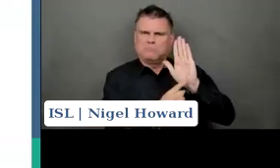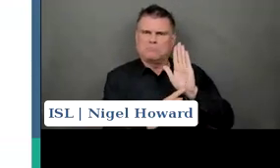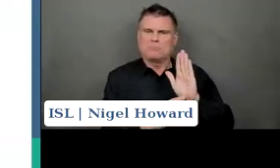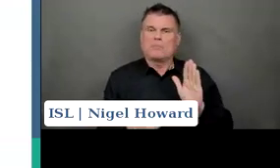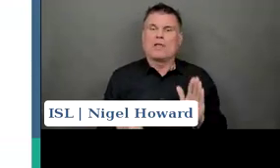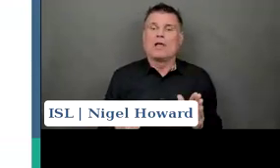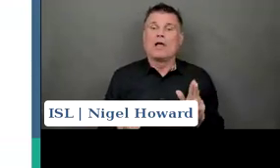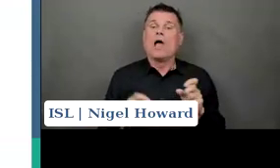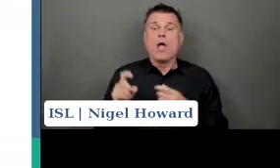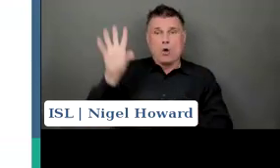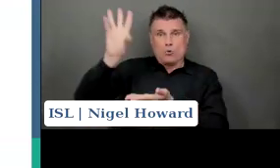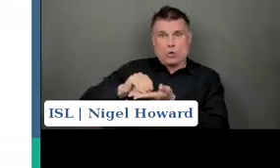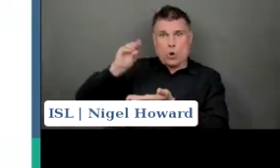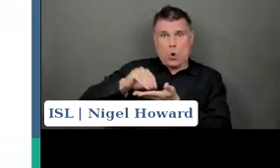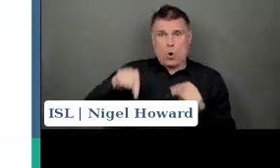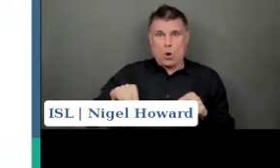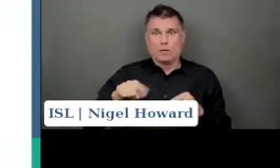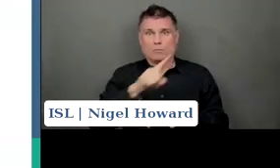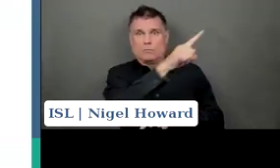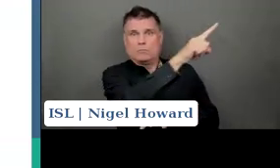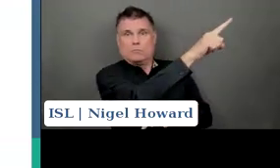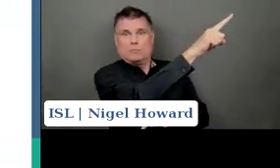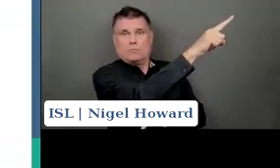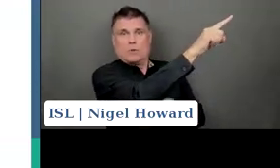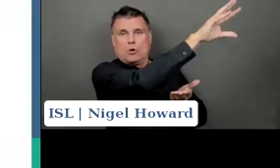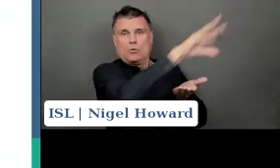There are live captions available. Do click the button at the bottom of your screen.